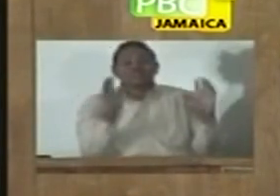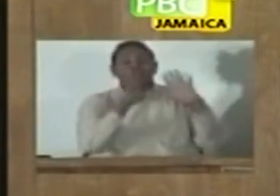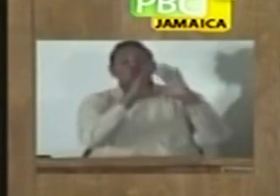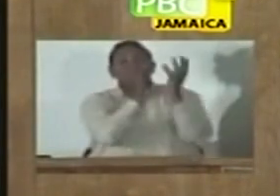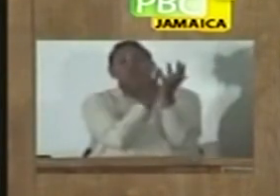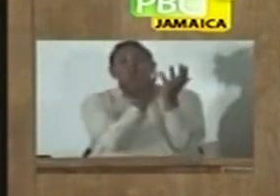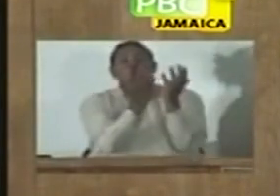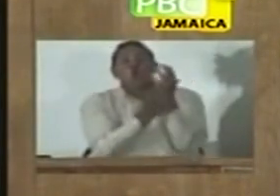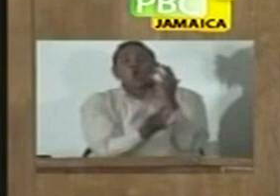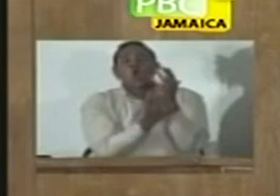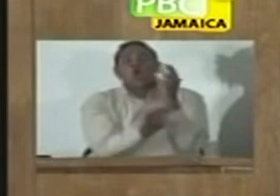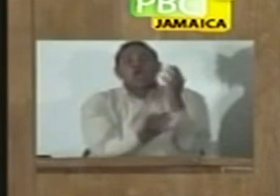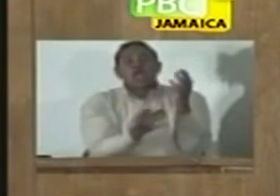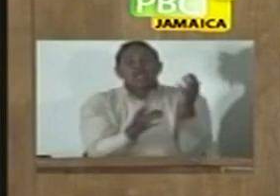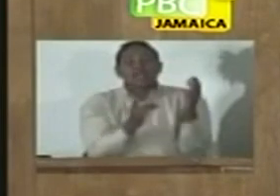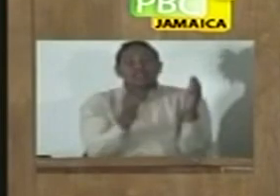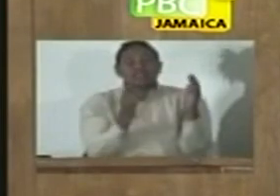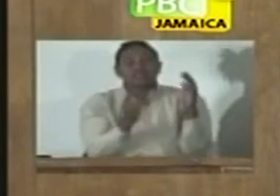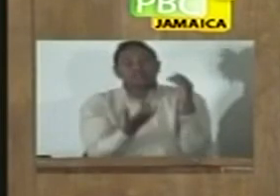oil market,